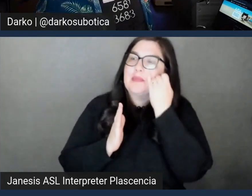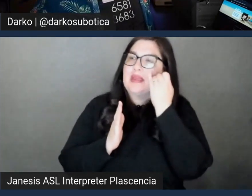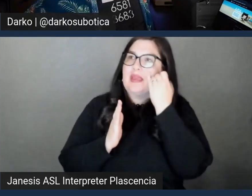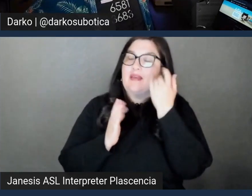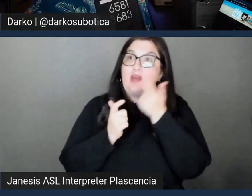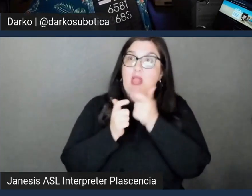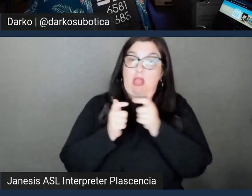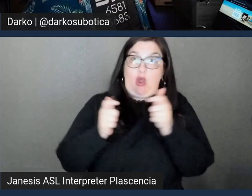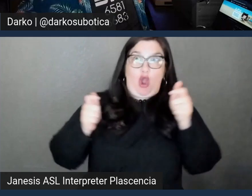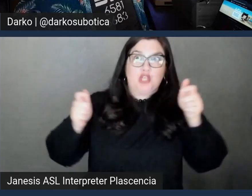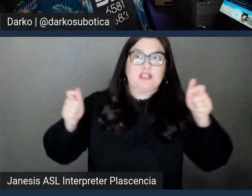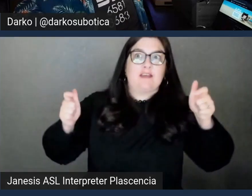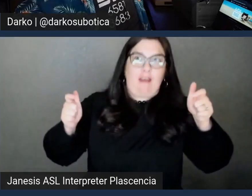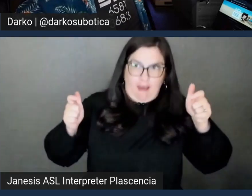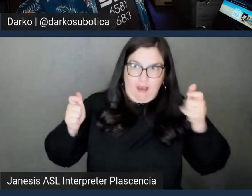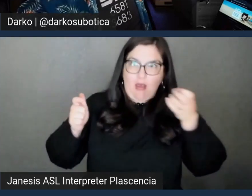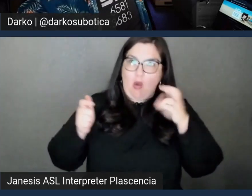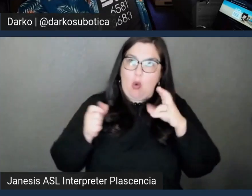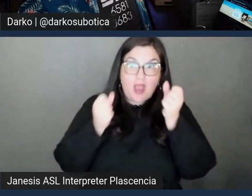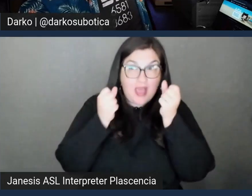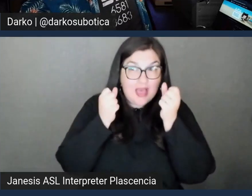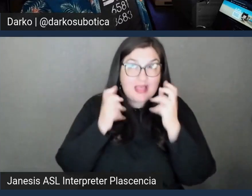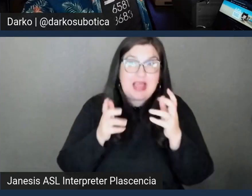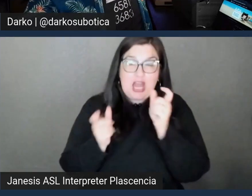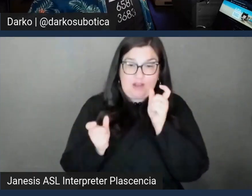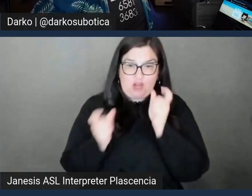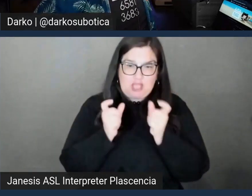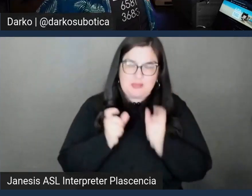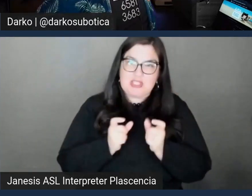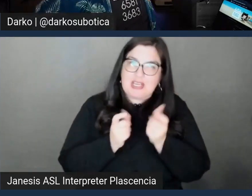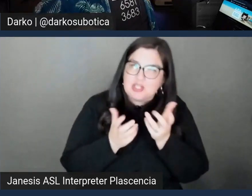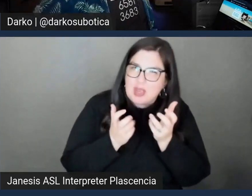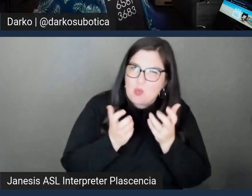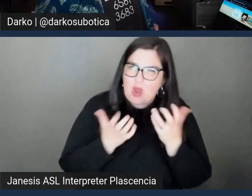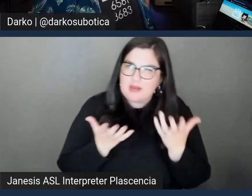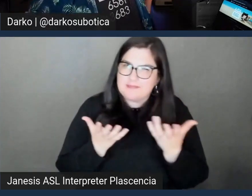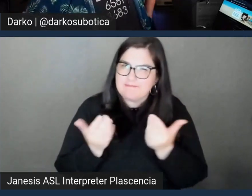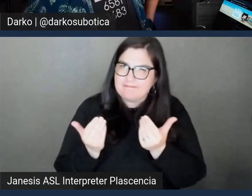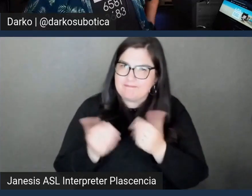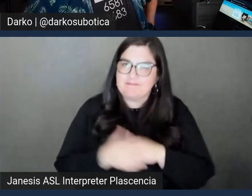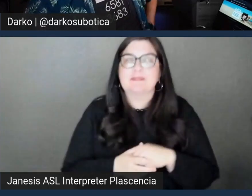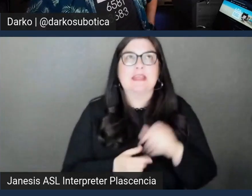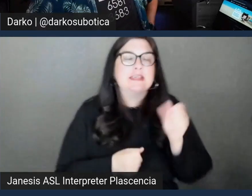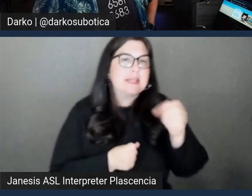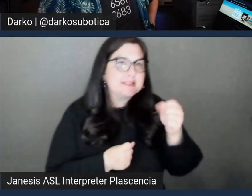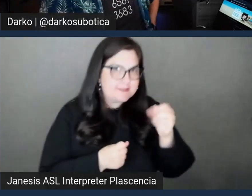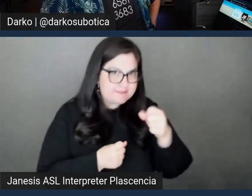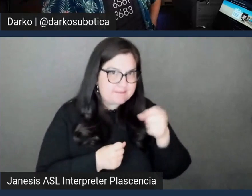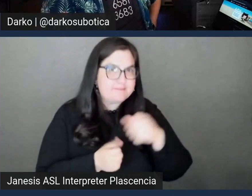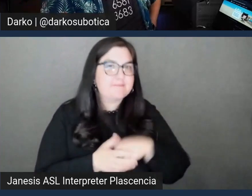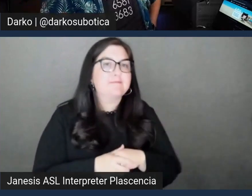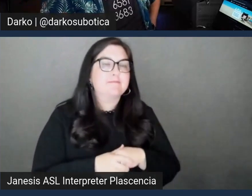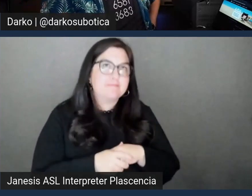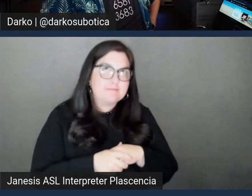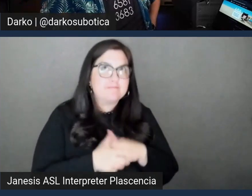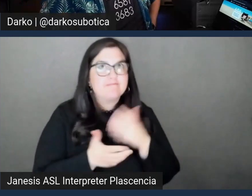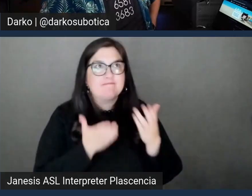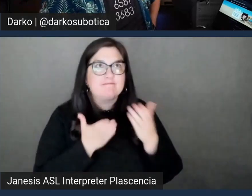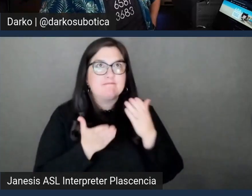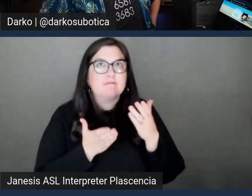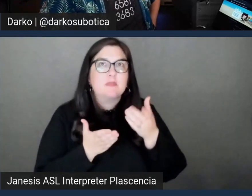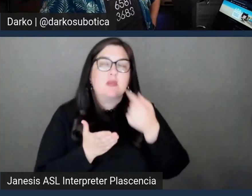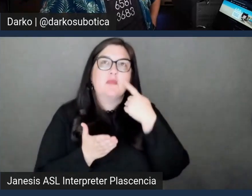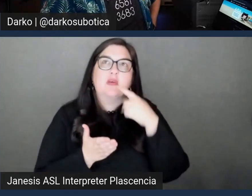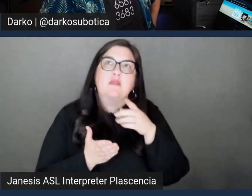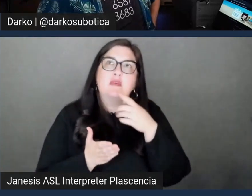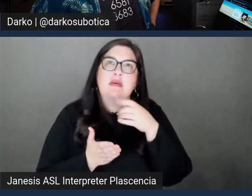scale or I have a lot of customizations that I want. Yeah. Yeah, I mean, so that's the flexibility that we give you, right? Like in